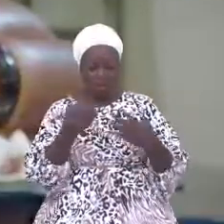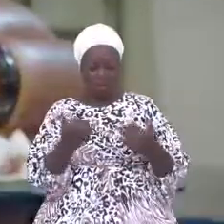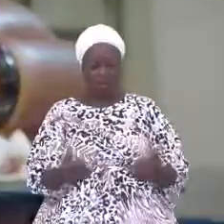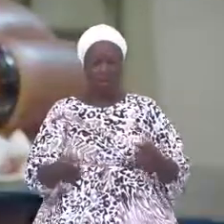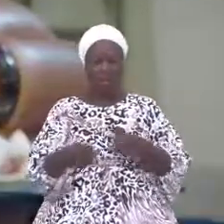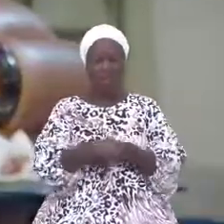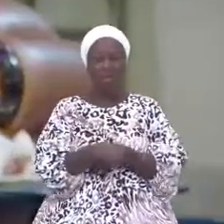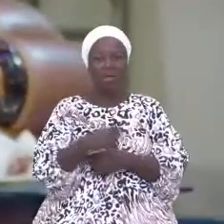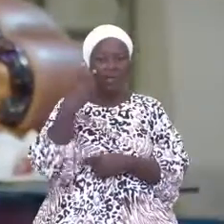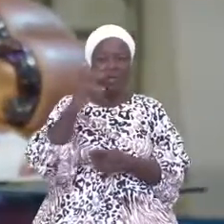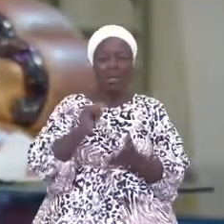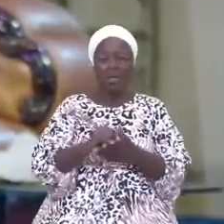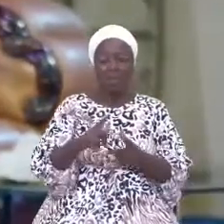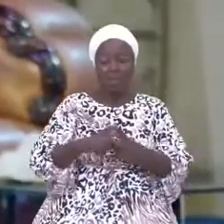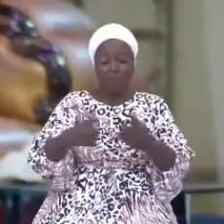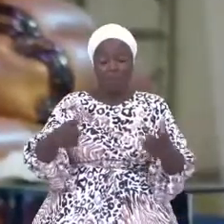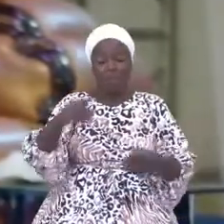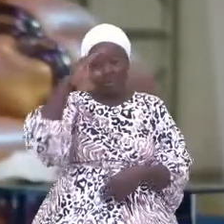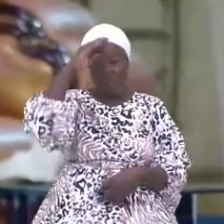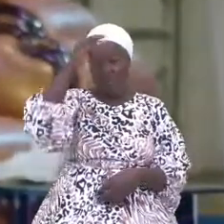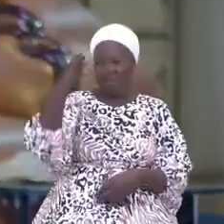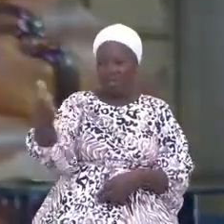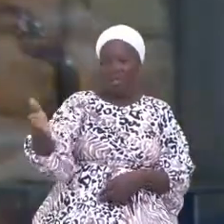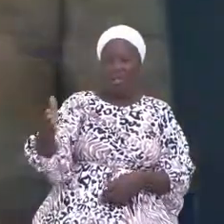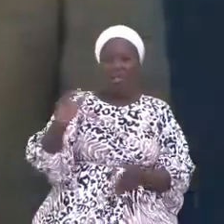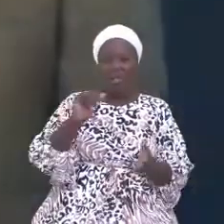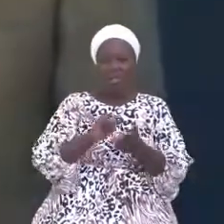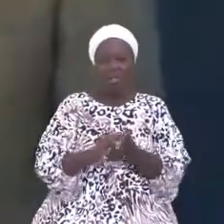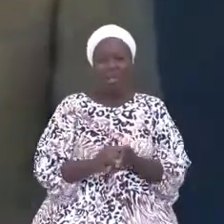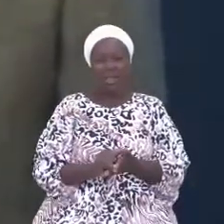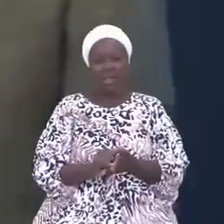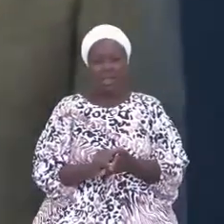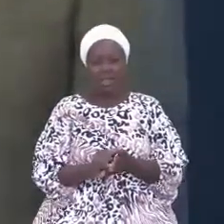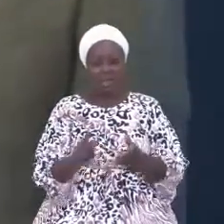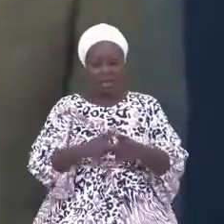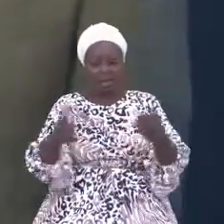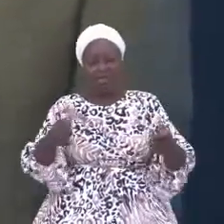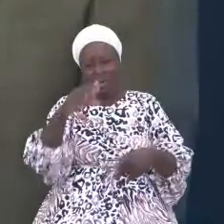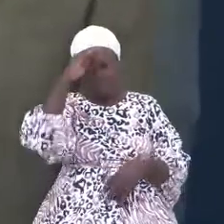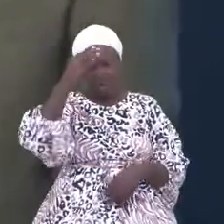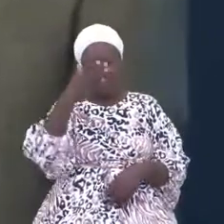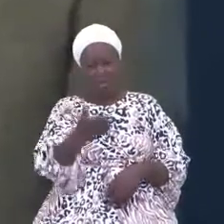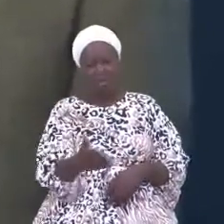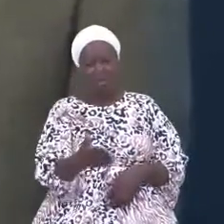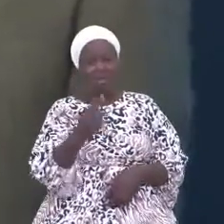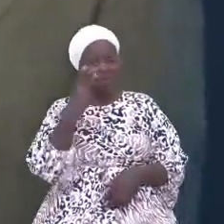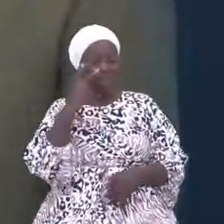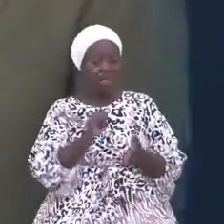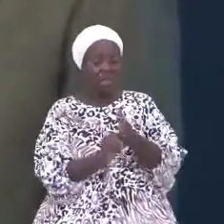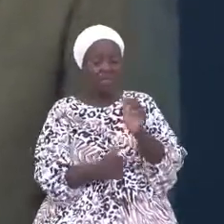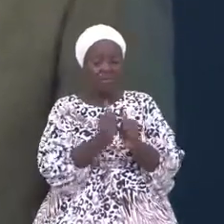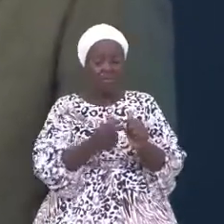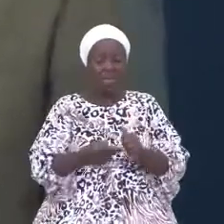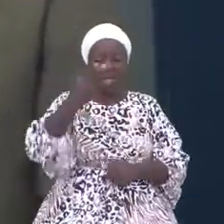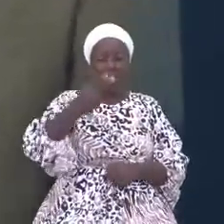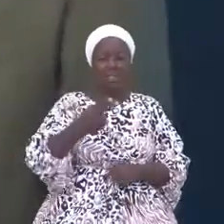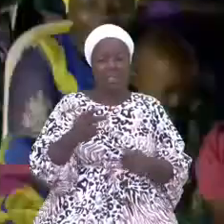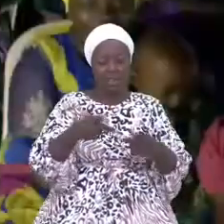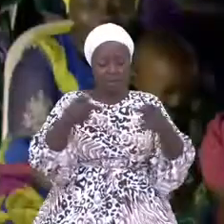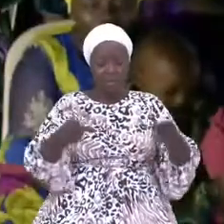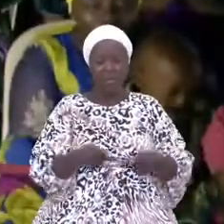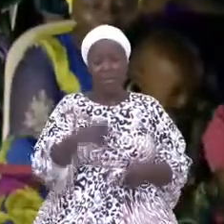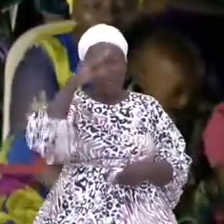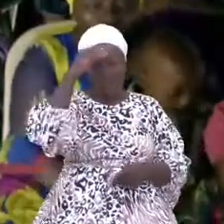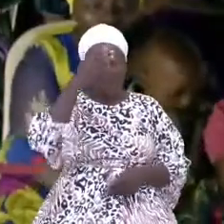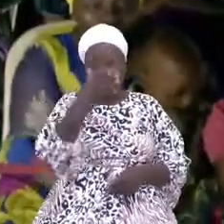big man there. Look at the honorable man there. Look at the highest placed man